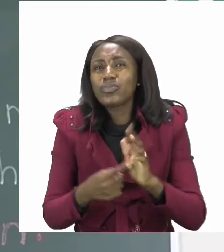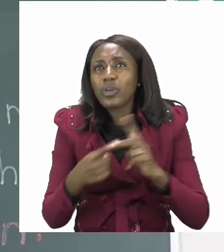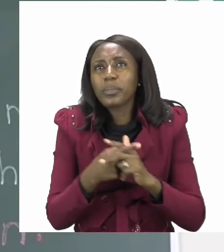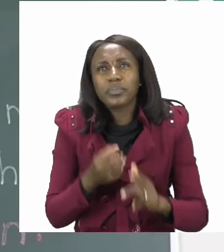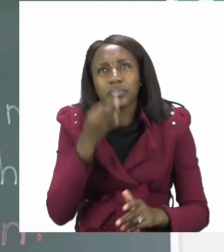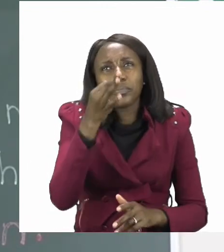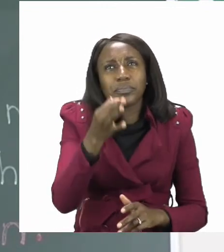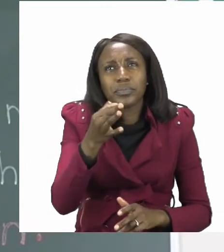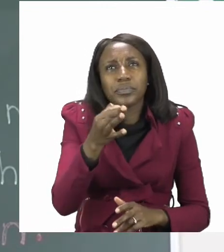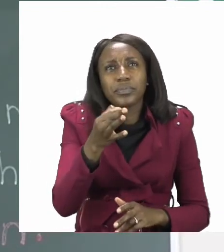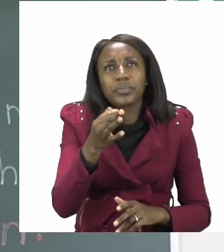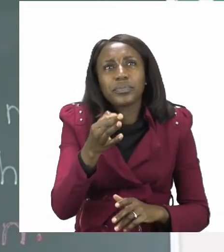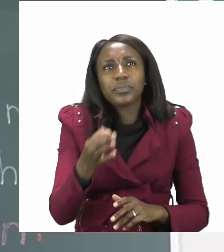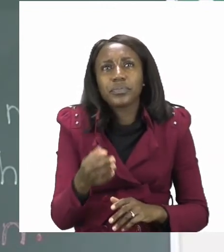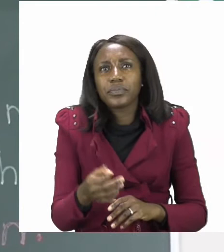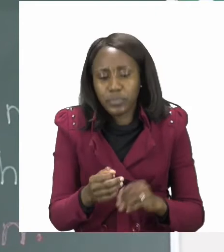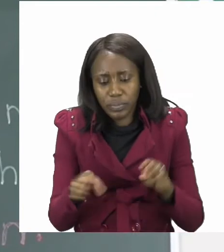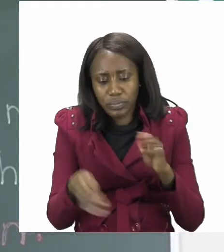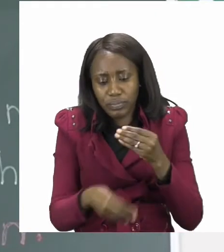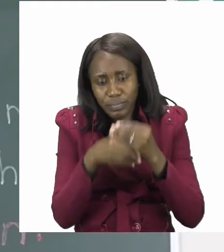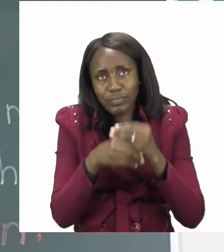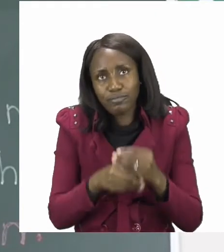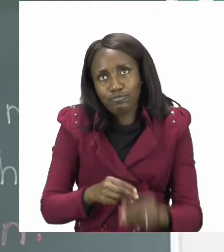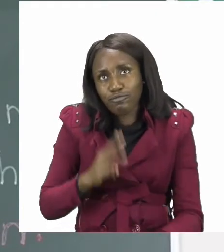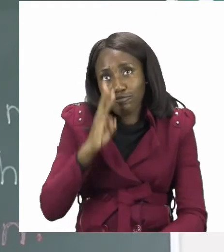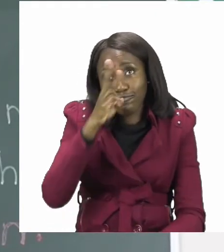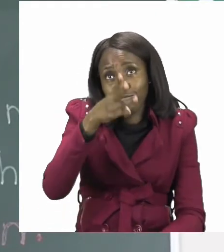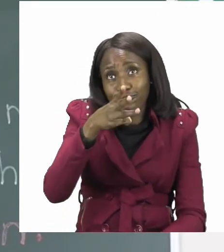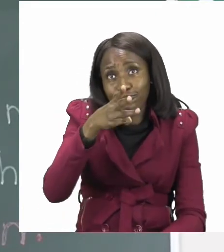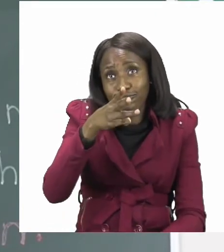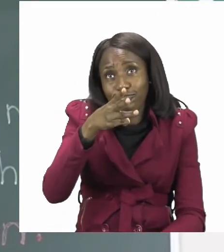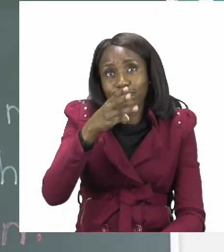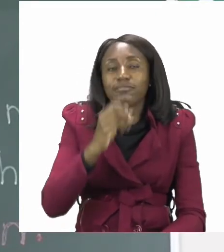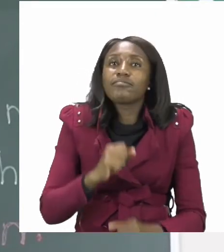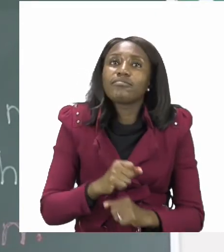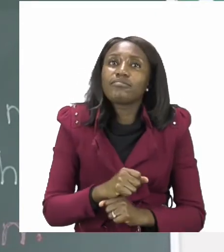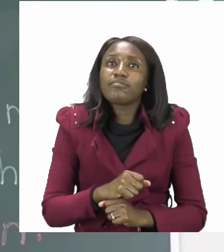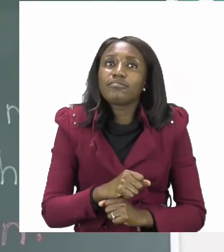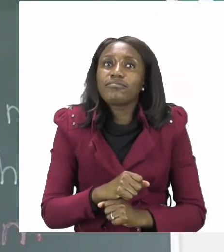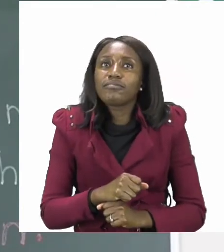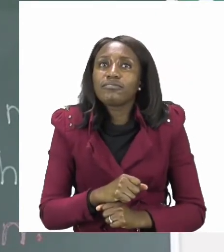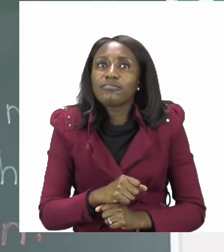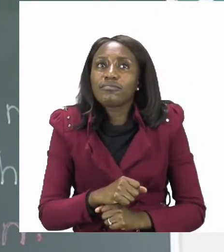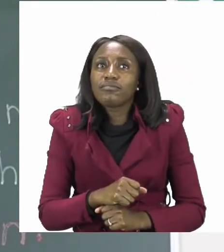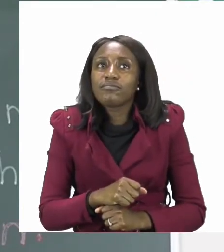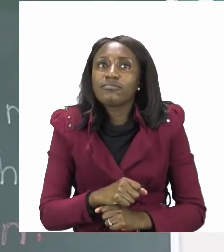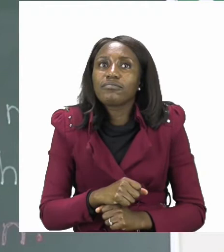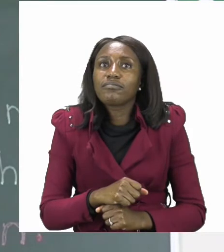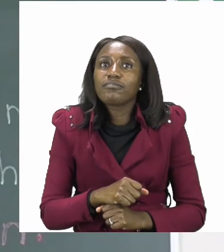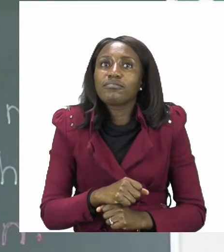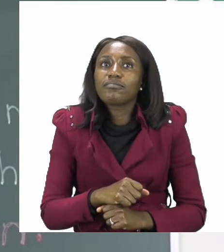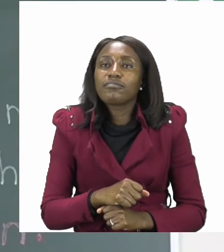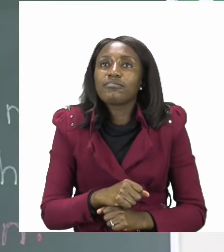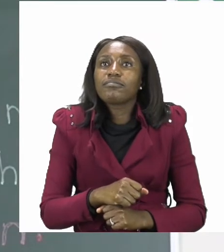the future, we need to add will before the word jump. So it will